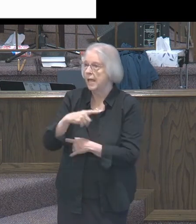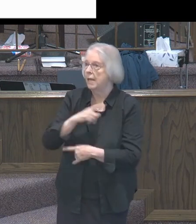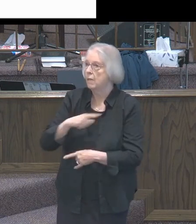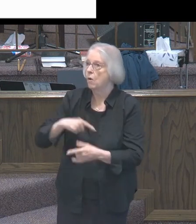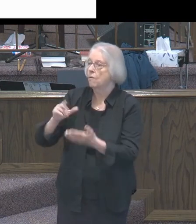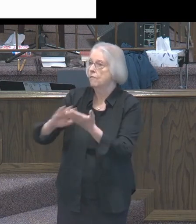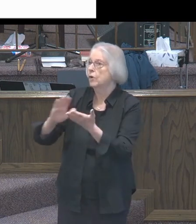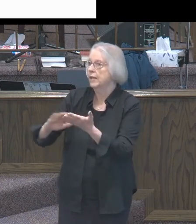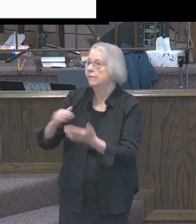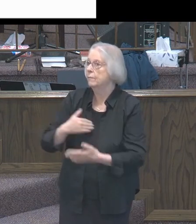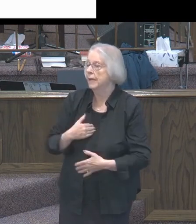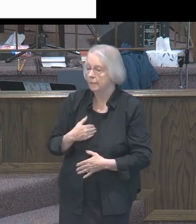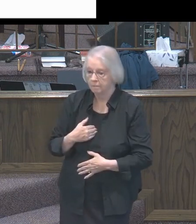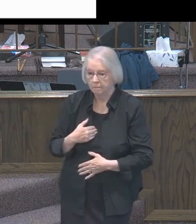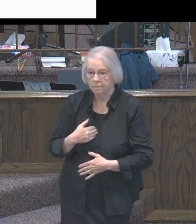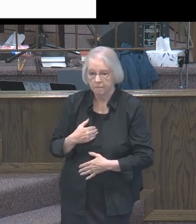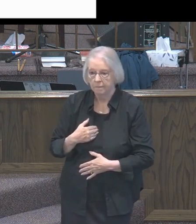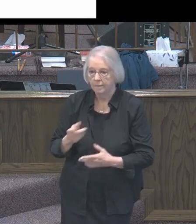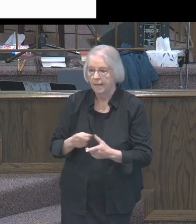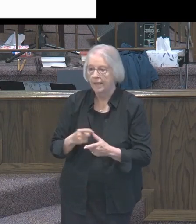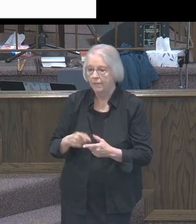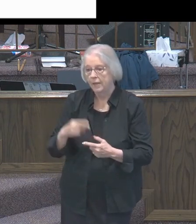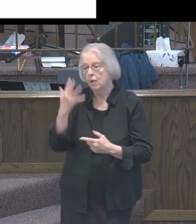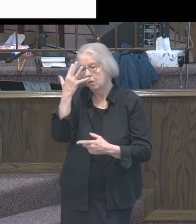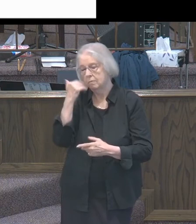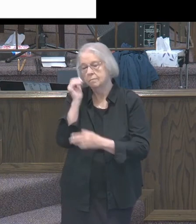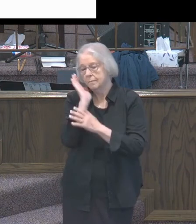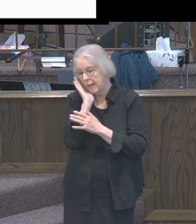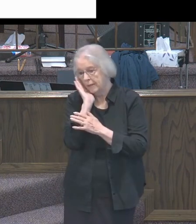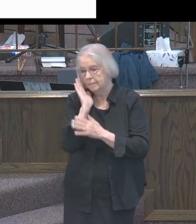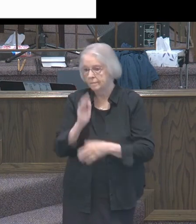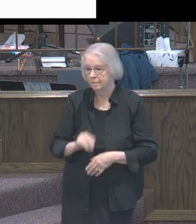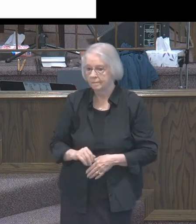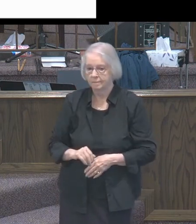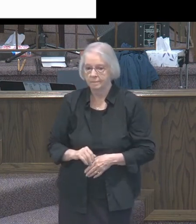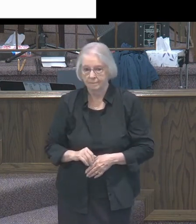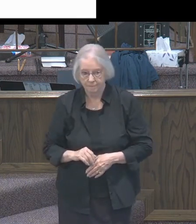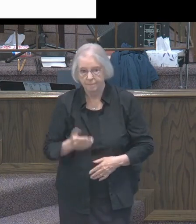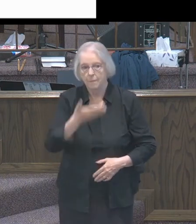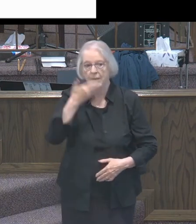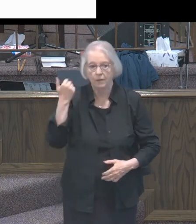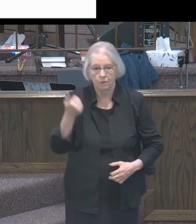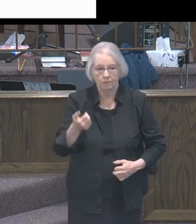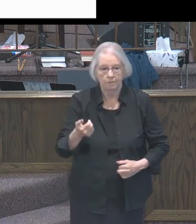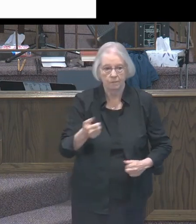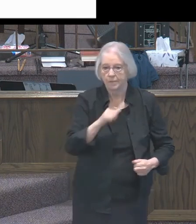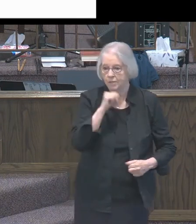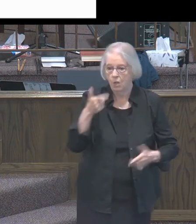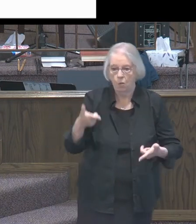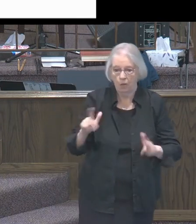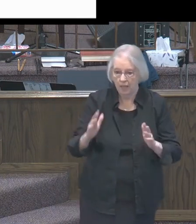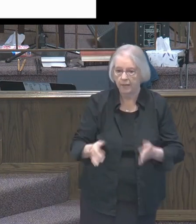my tendencies before they reach